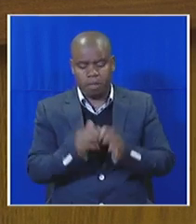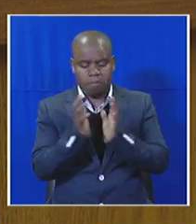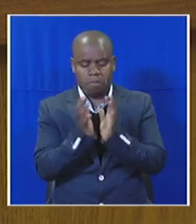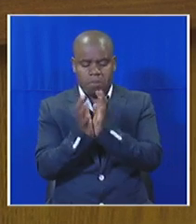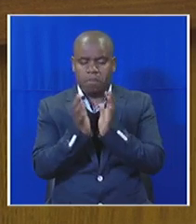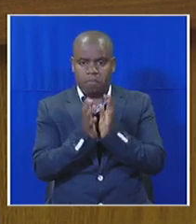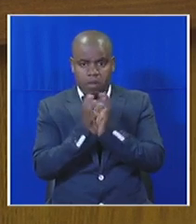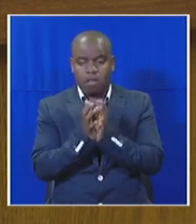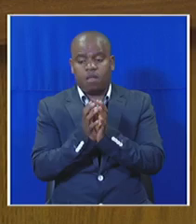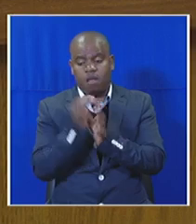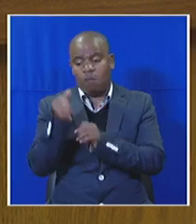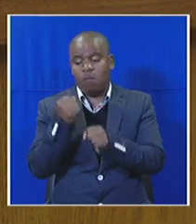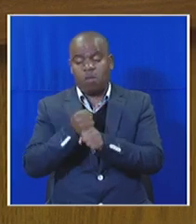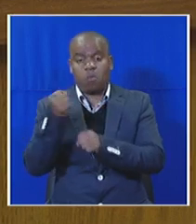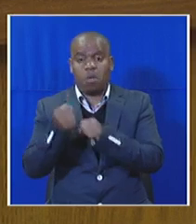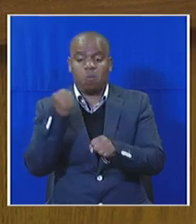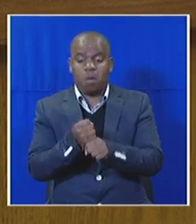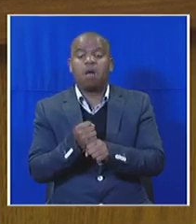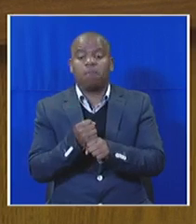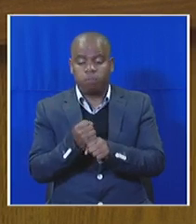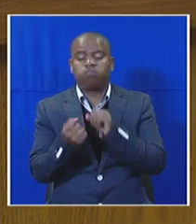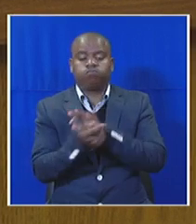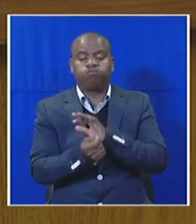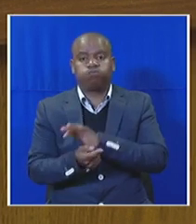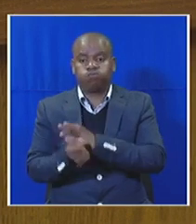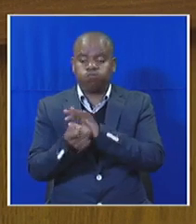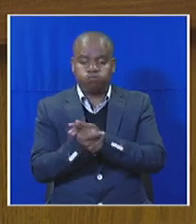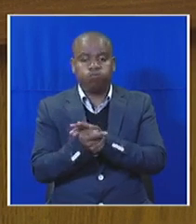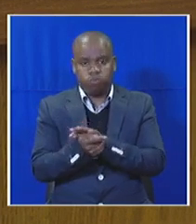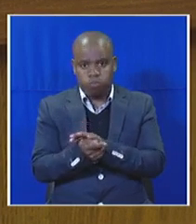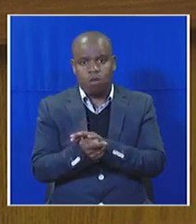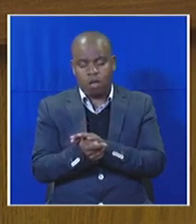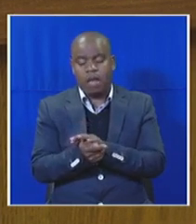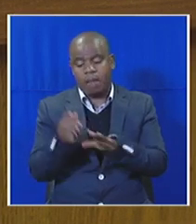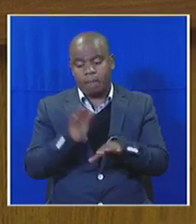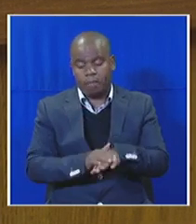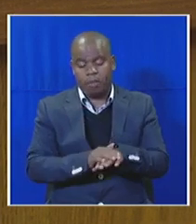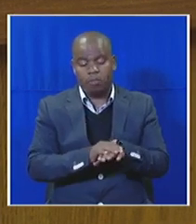annually and alternate between the